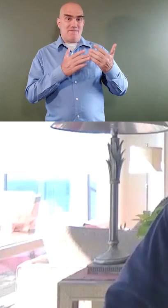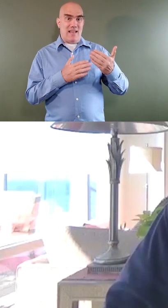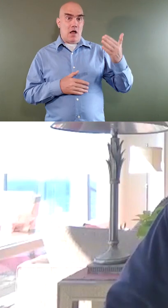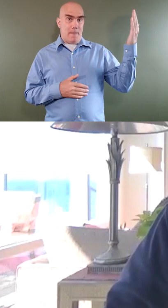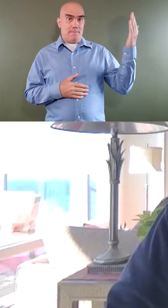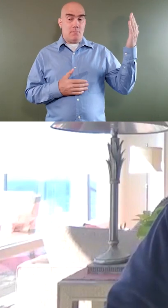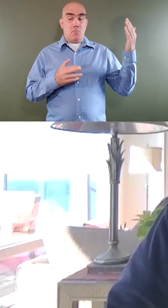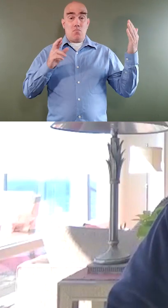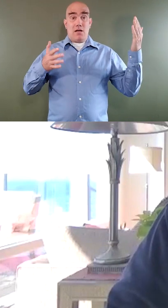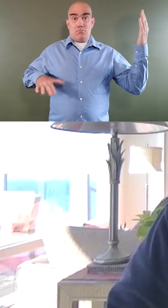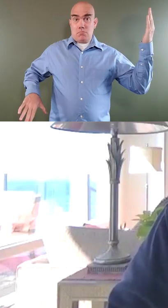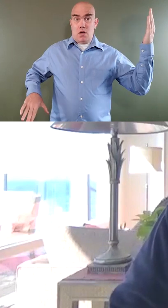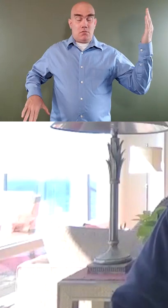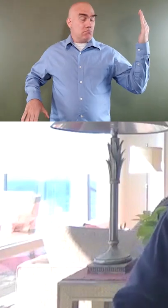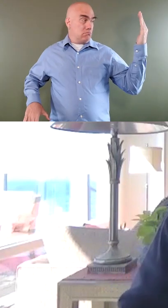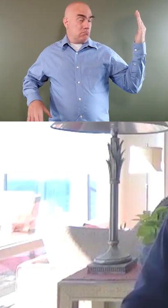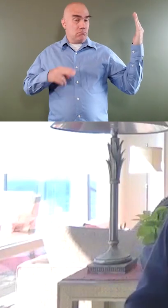look.